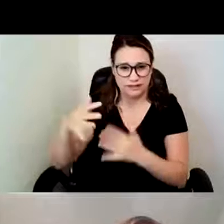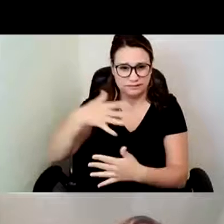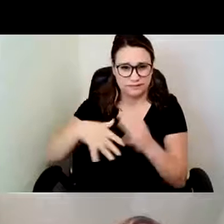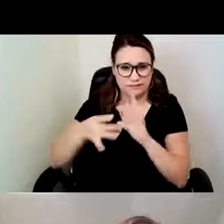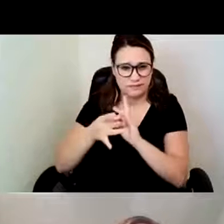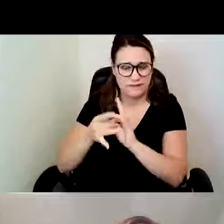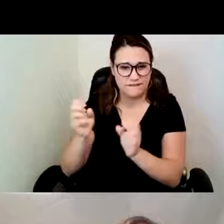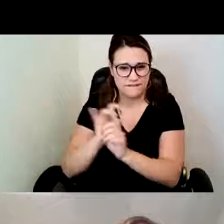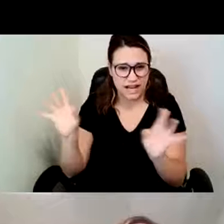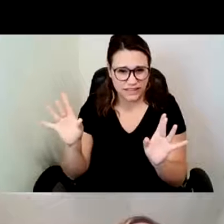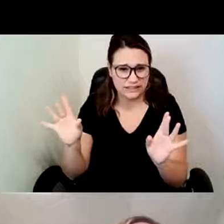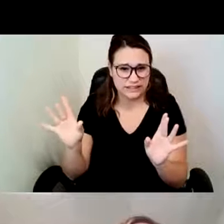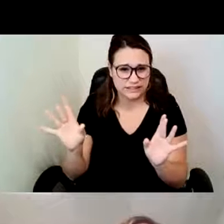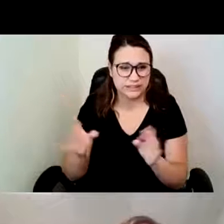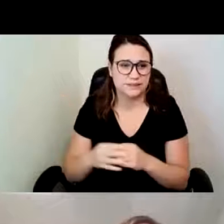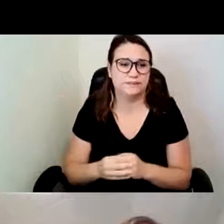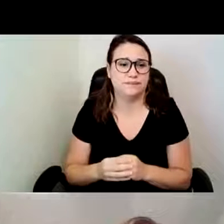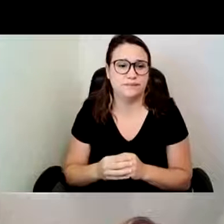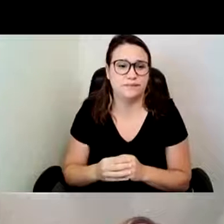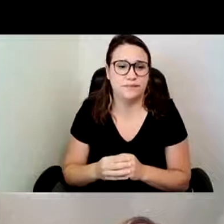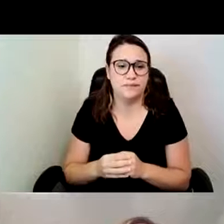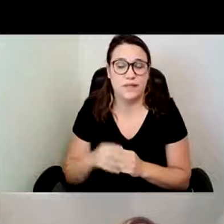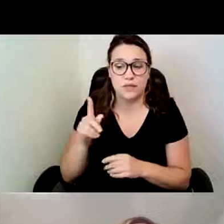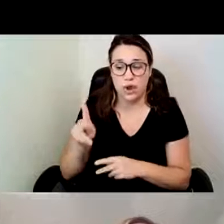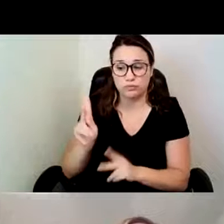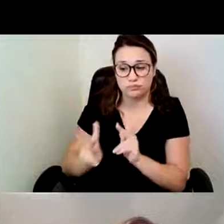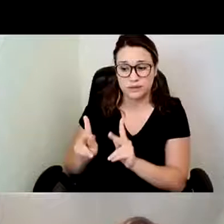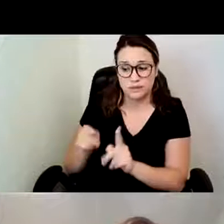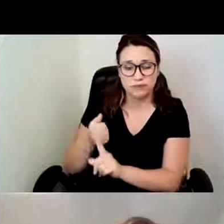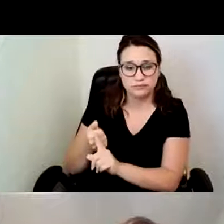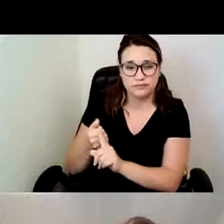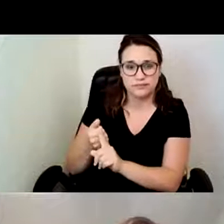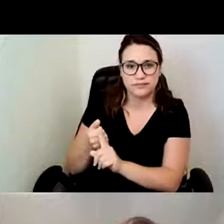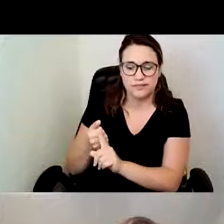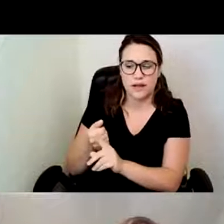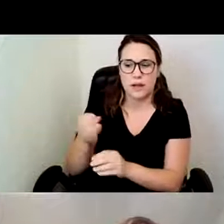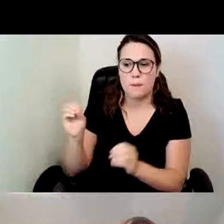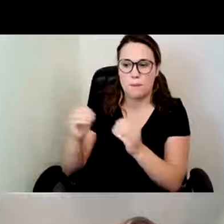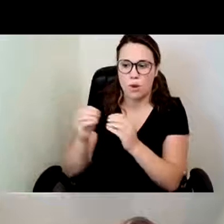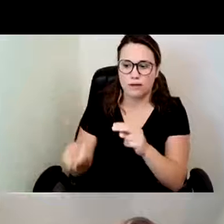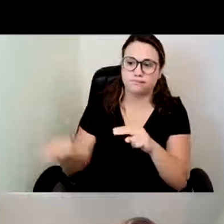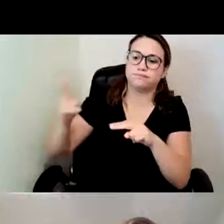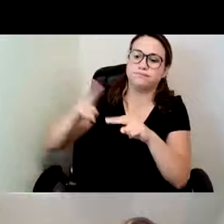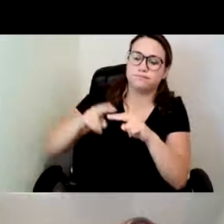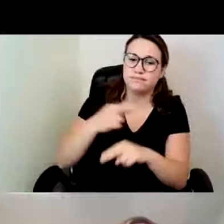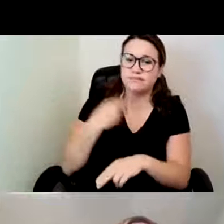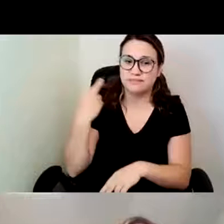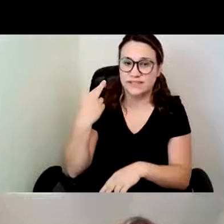economic hardship are 4 to 12 times more at risk for increased health